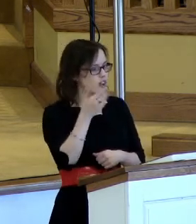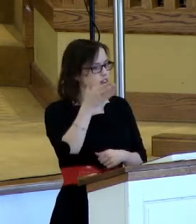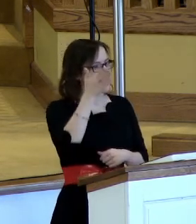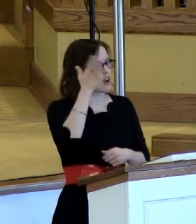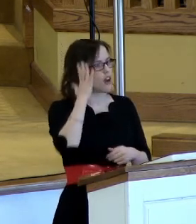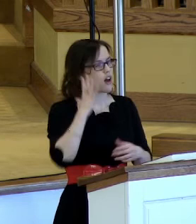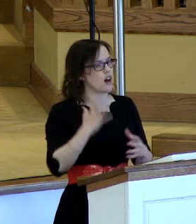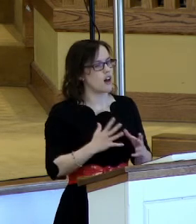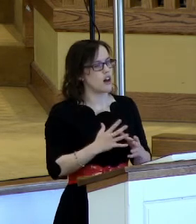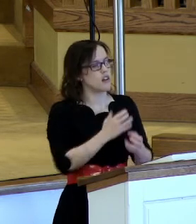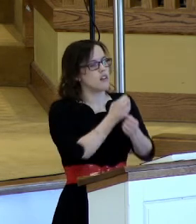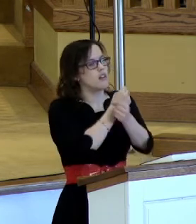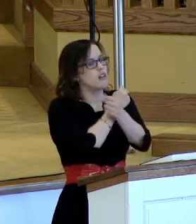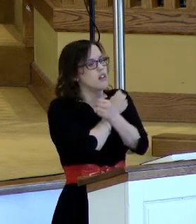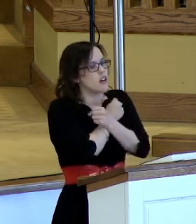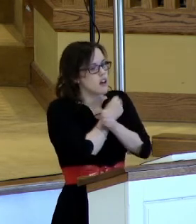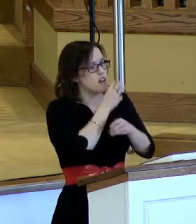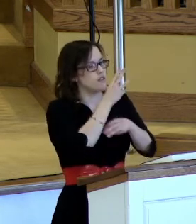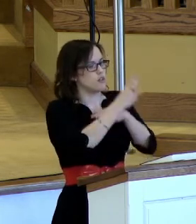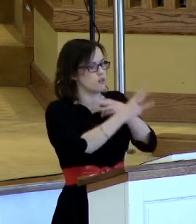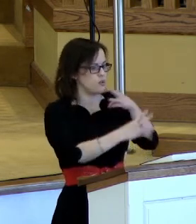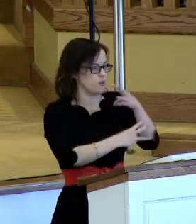so loved the